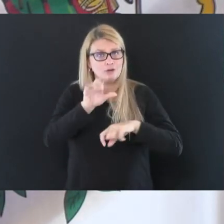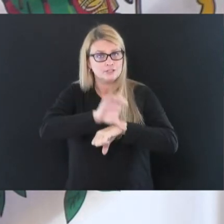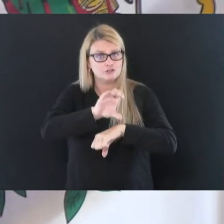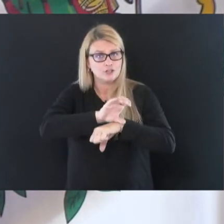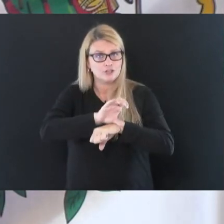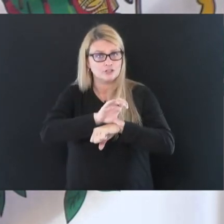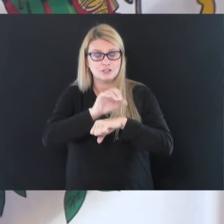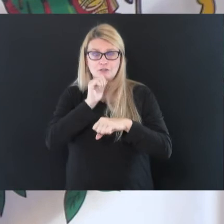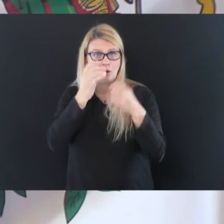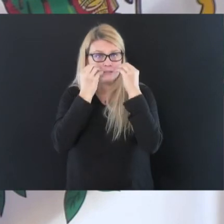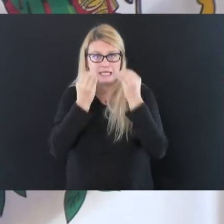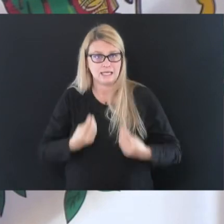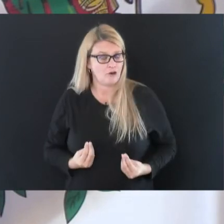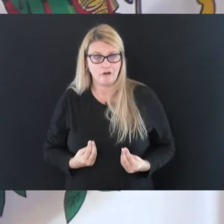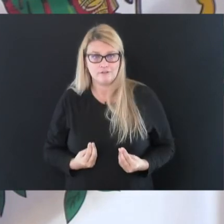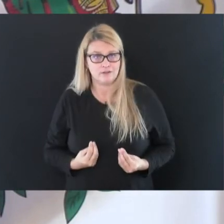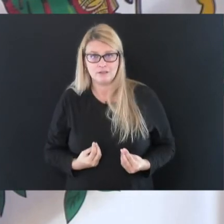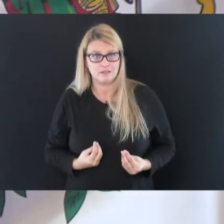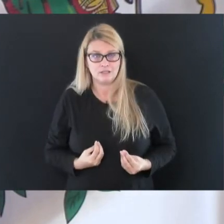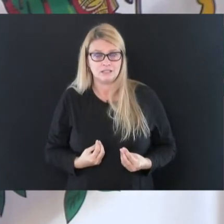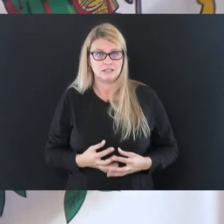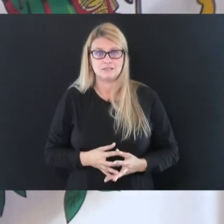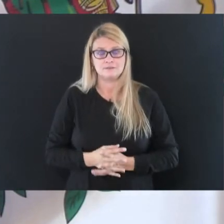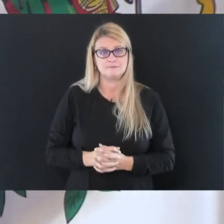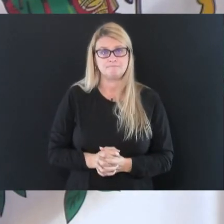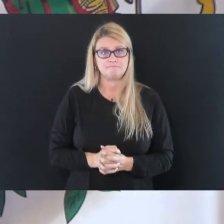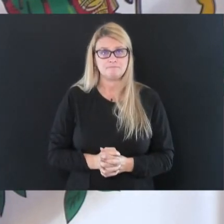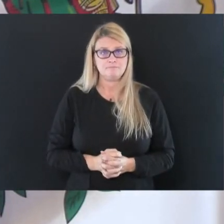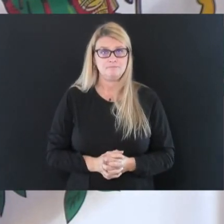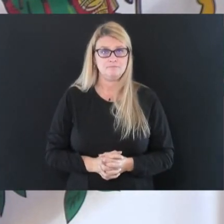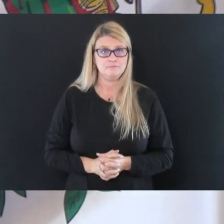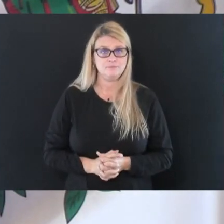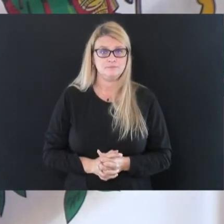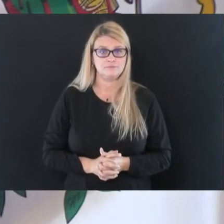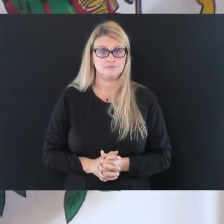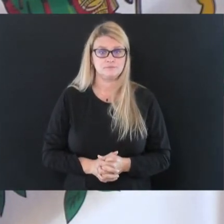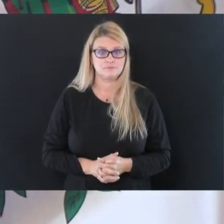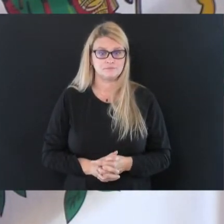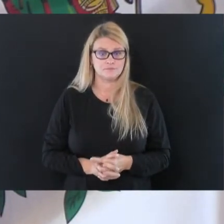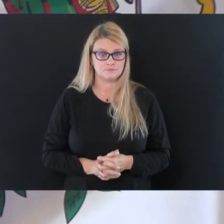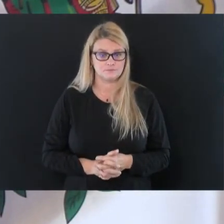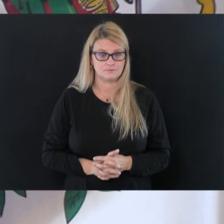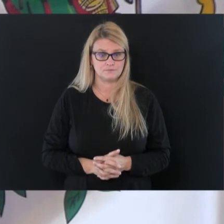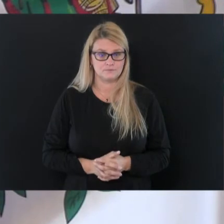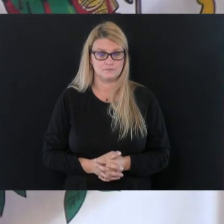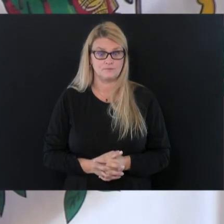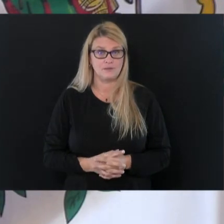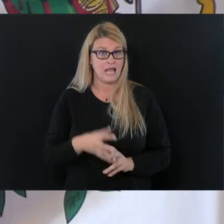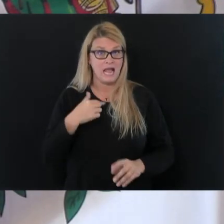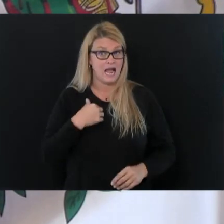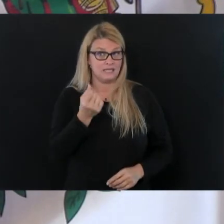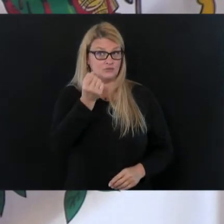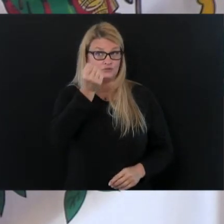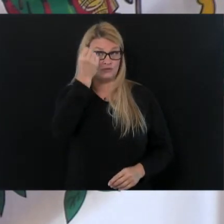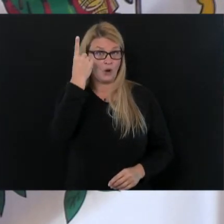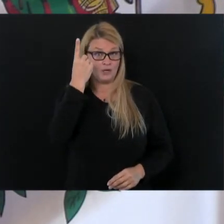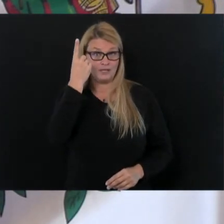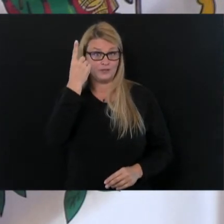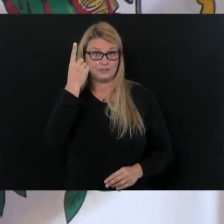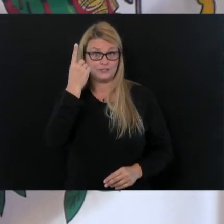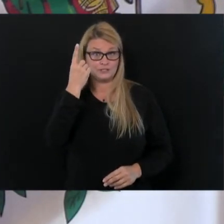just to tell it like it is, unless you just have, and I totally understand the need. I am very,